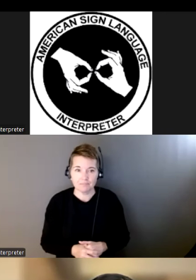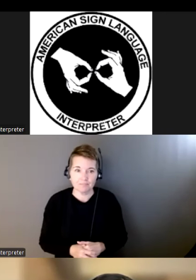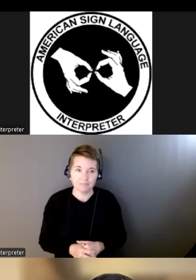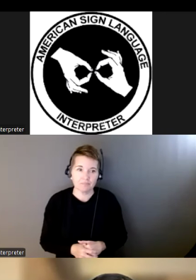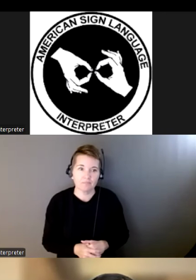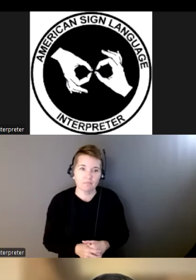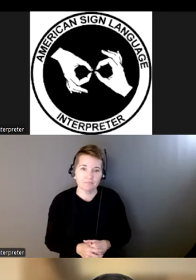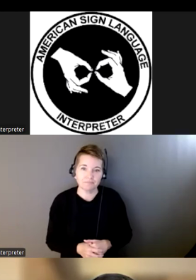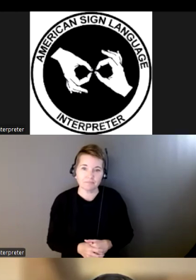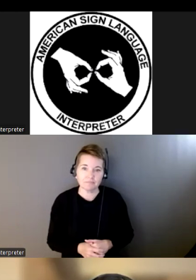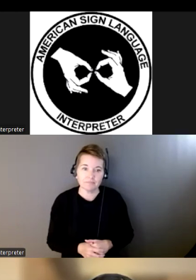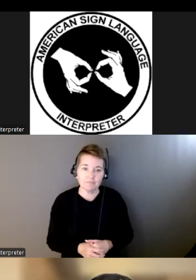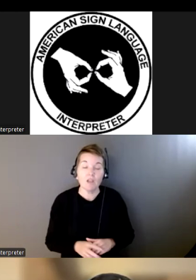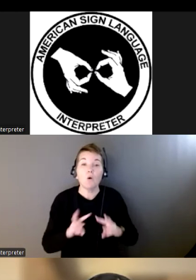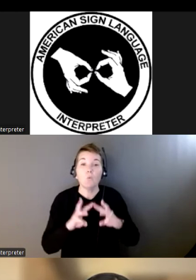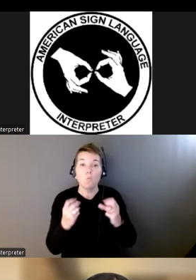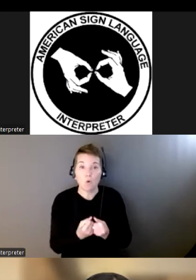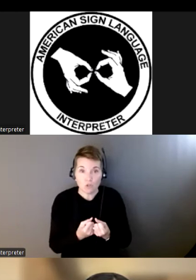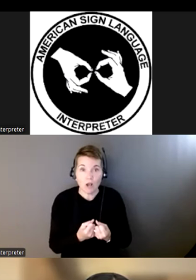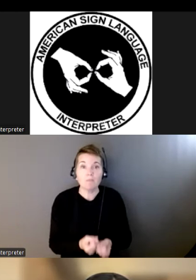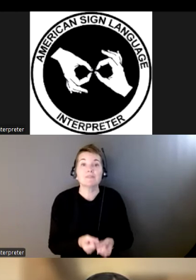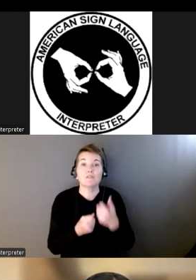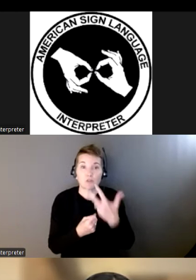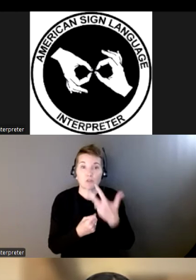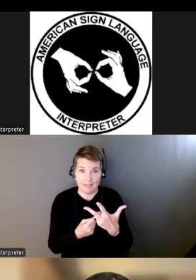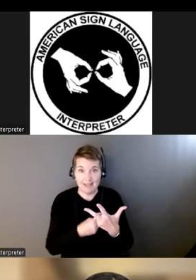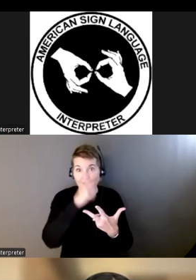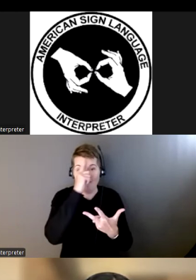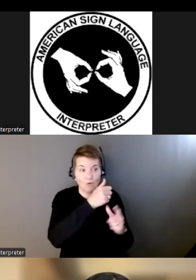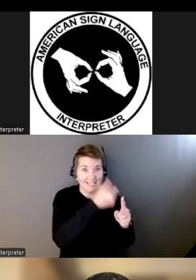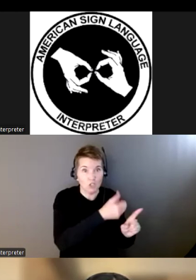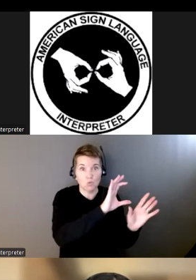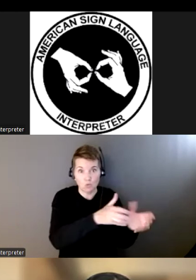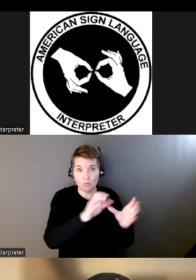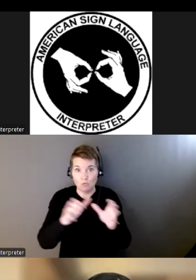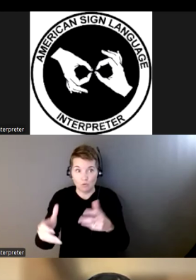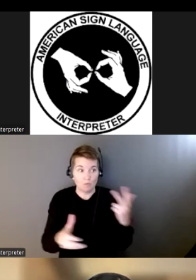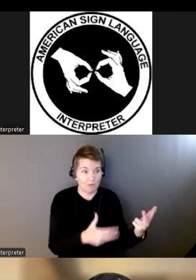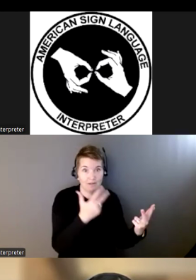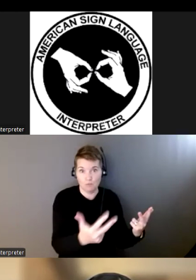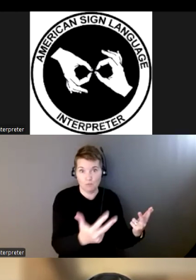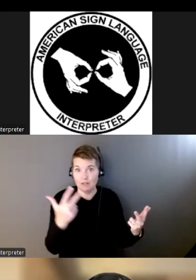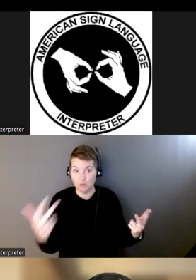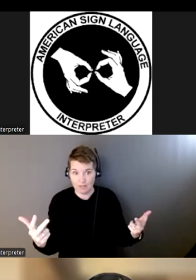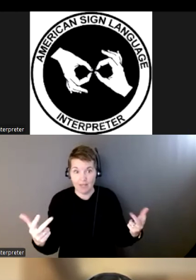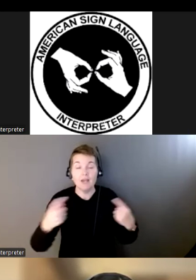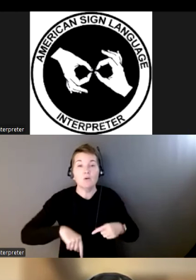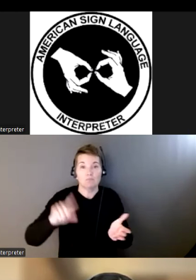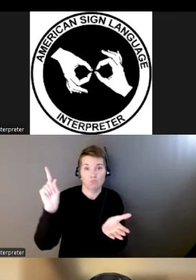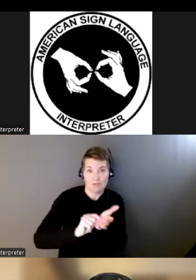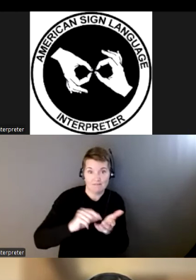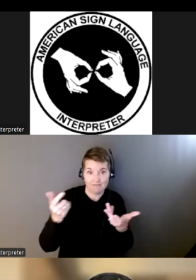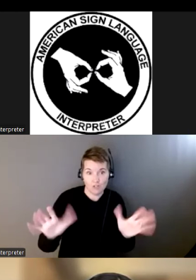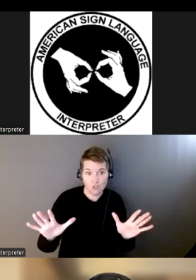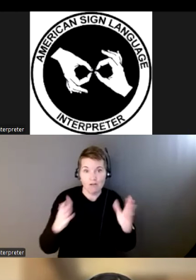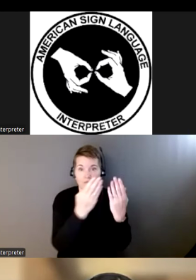After 3 offerings for 3 different demographics, all of their Chekori pieces were printed in vinyl wall prints and were